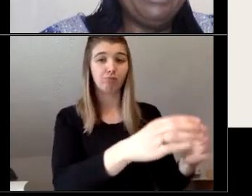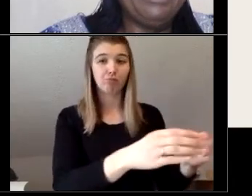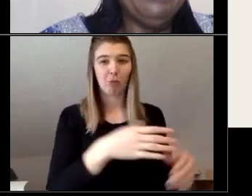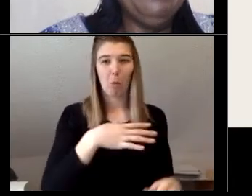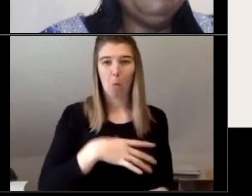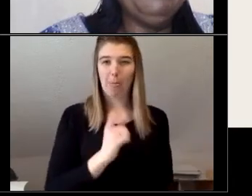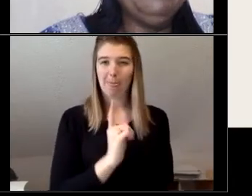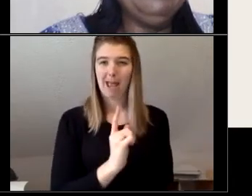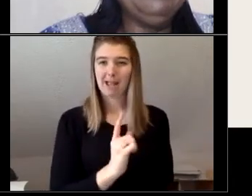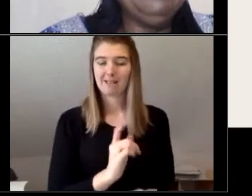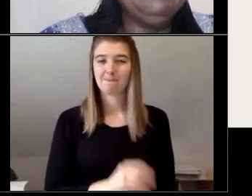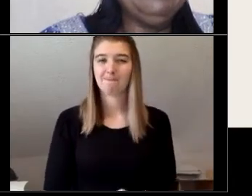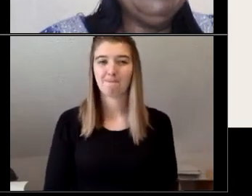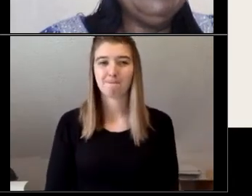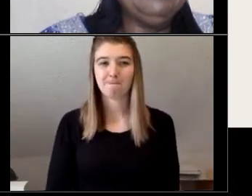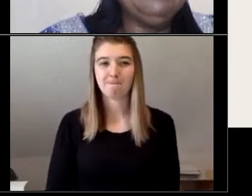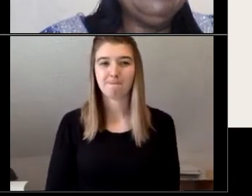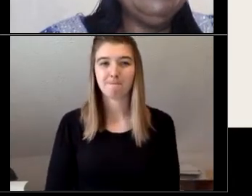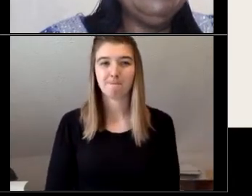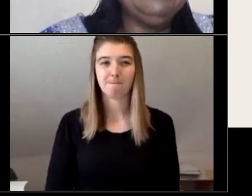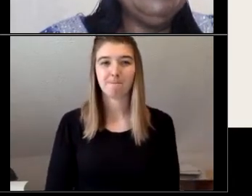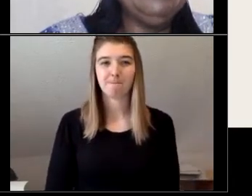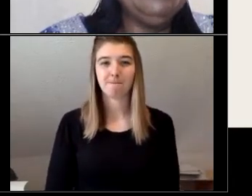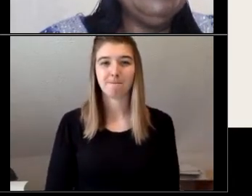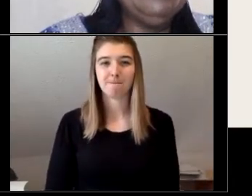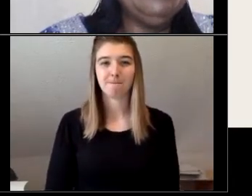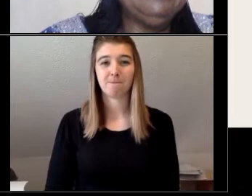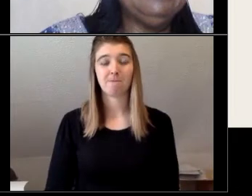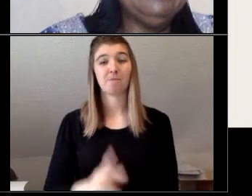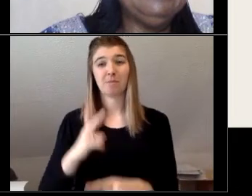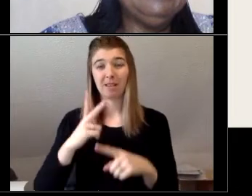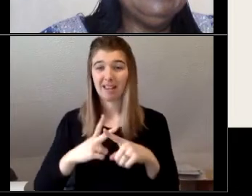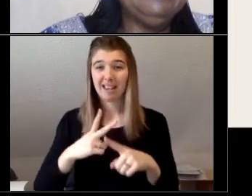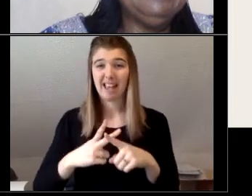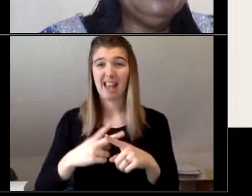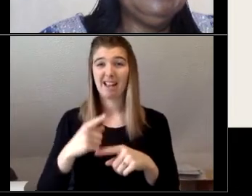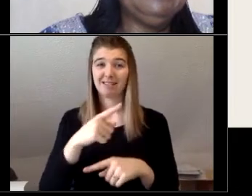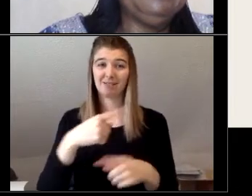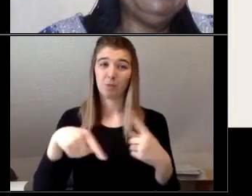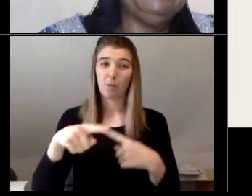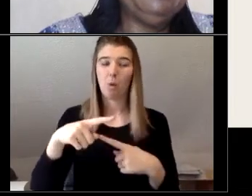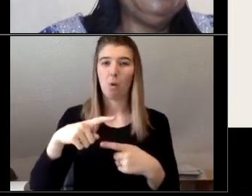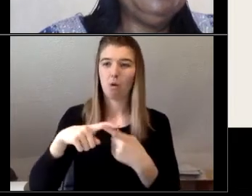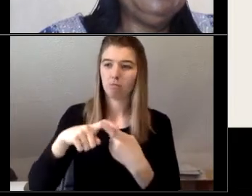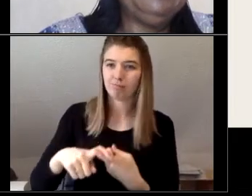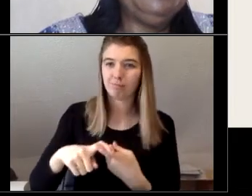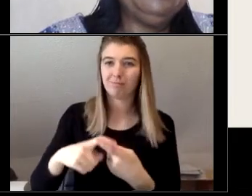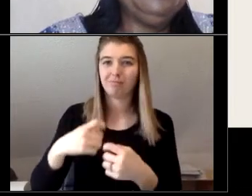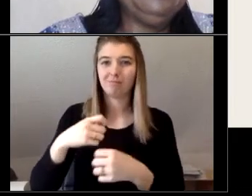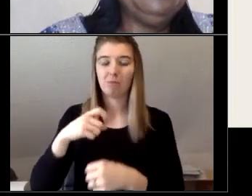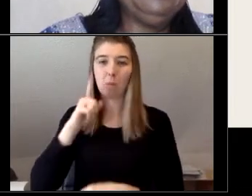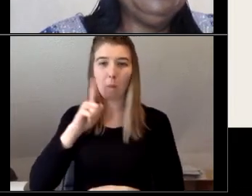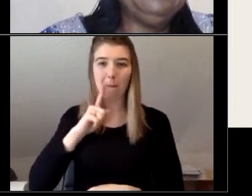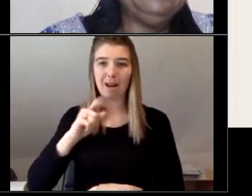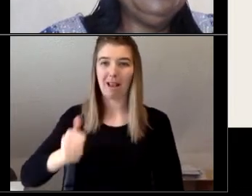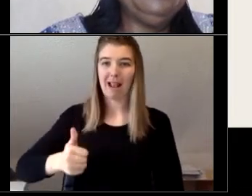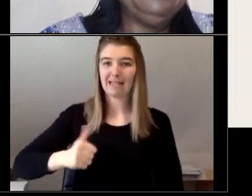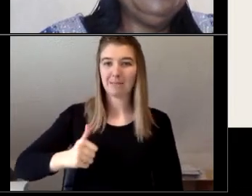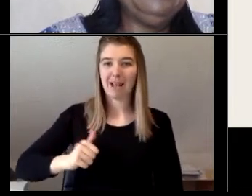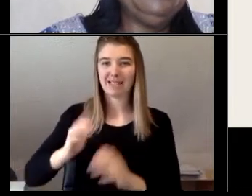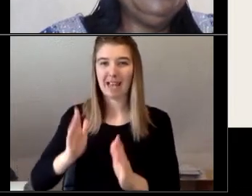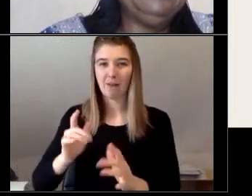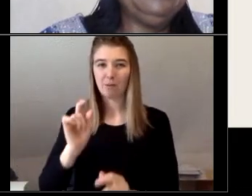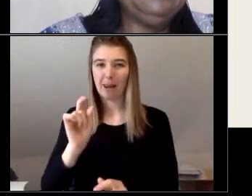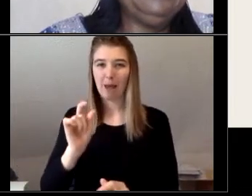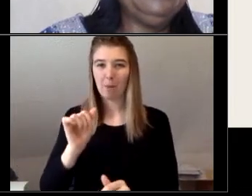Again, it feels like we're falling back on gender stereotypes there, that women are expected to do crafty things and get